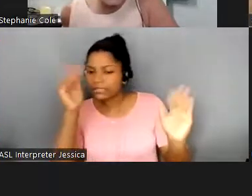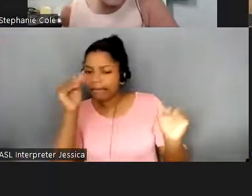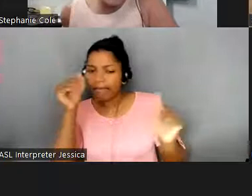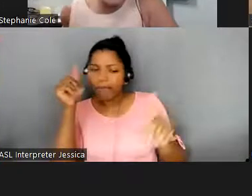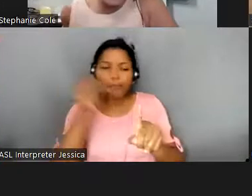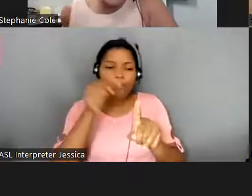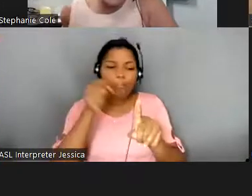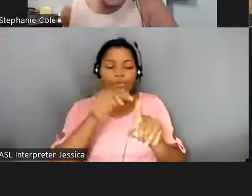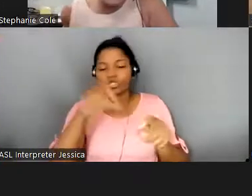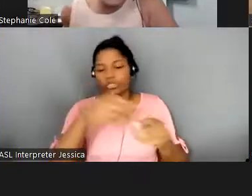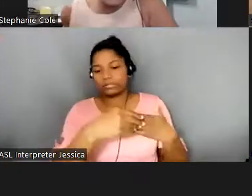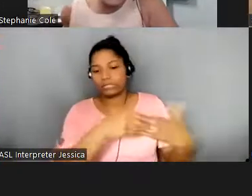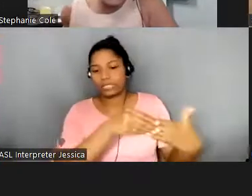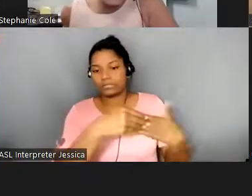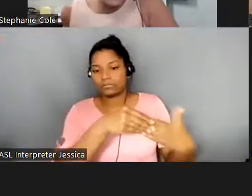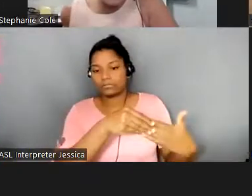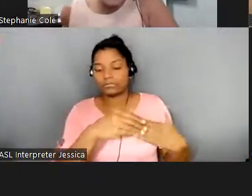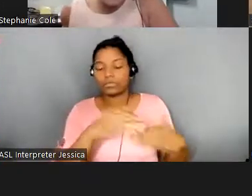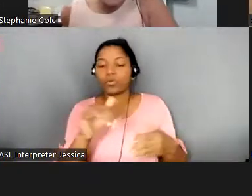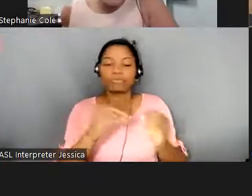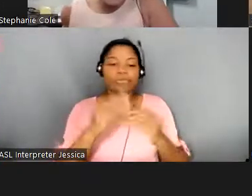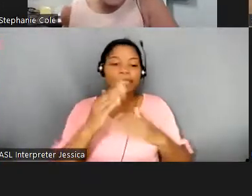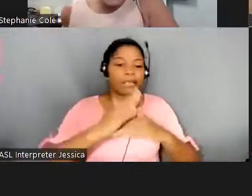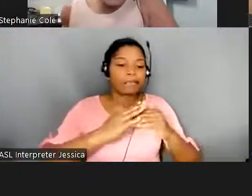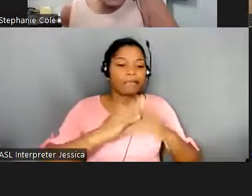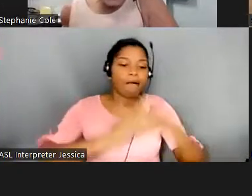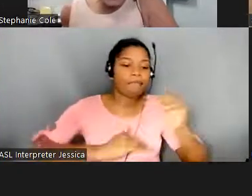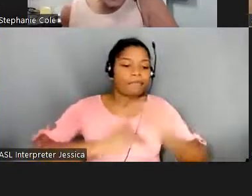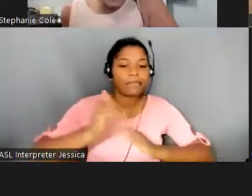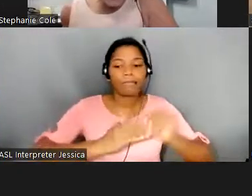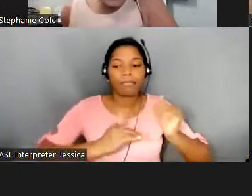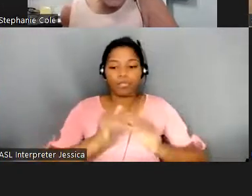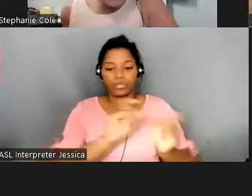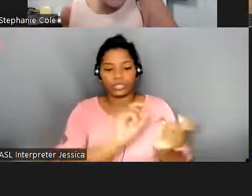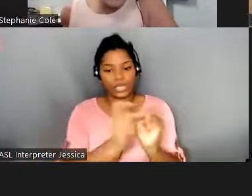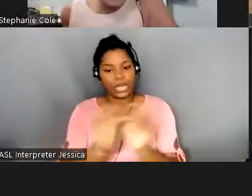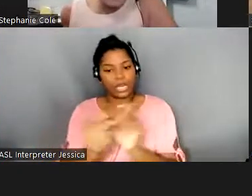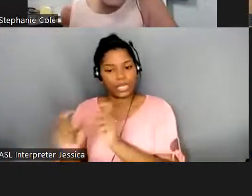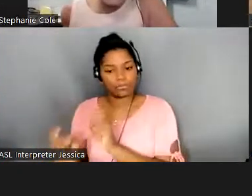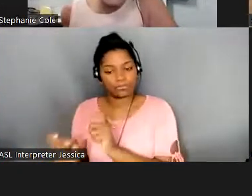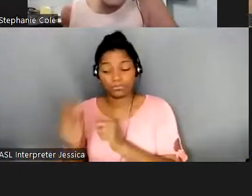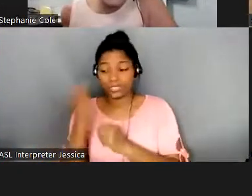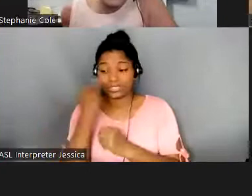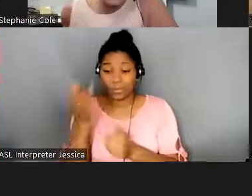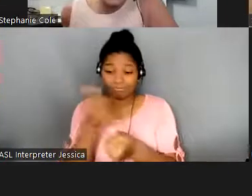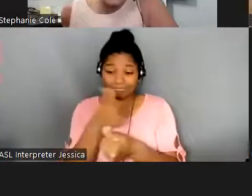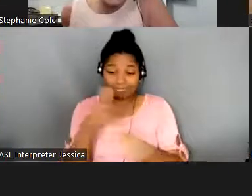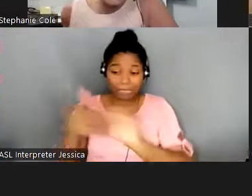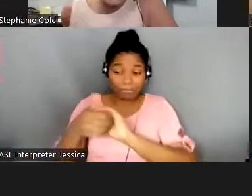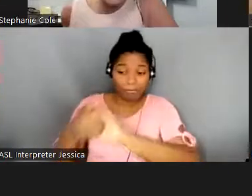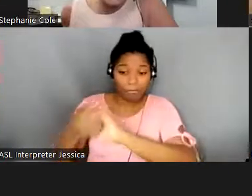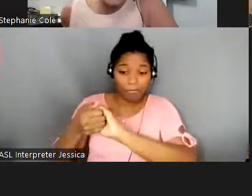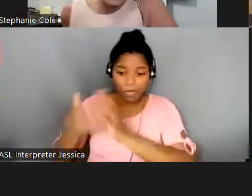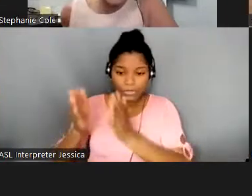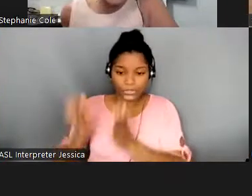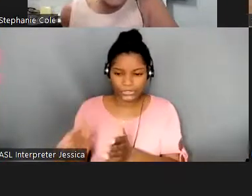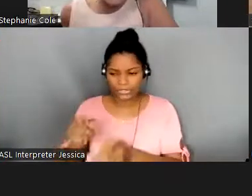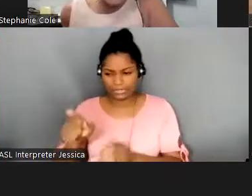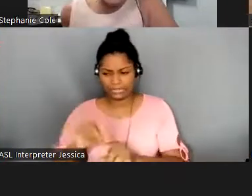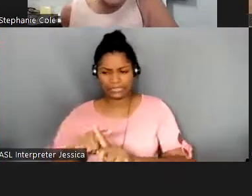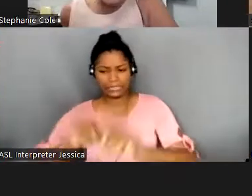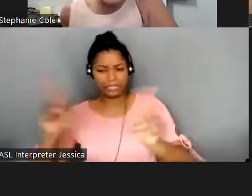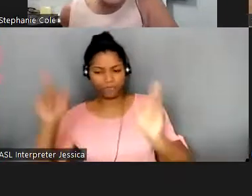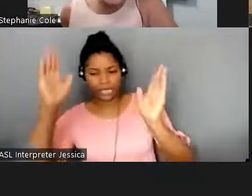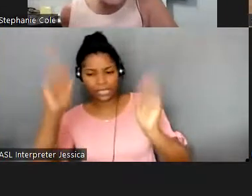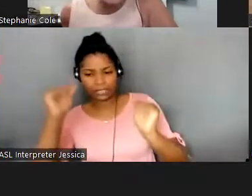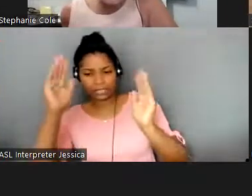initially, be comfortable with ambiguity. Any partners you're working with might have different expectations, so be okay with modifying